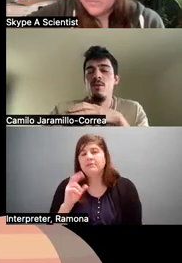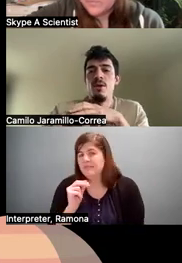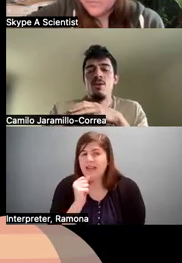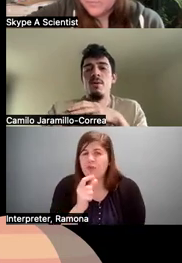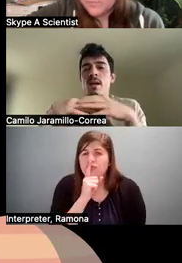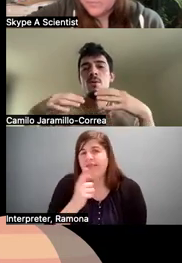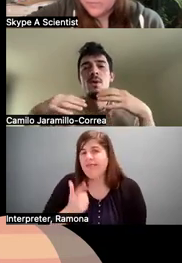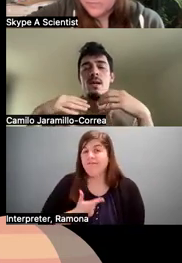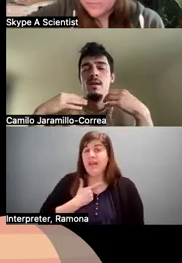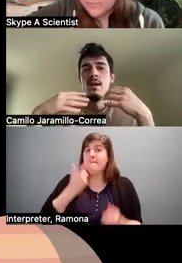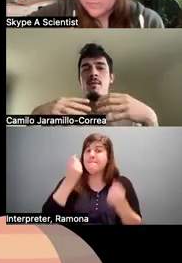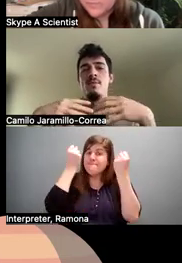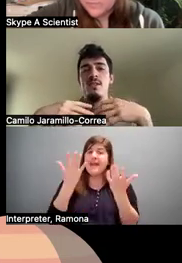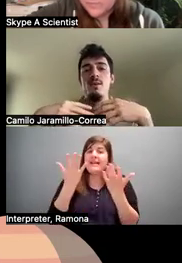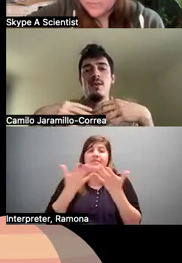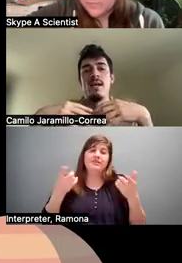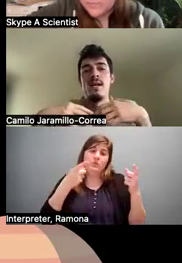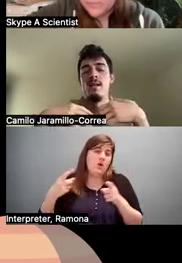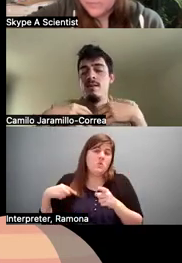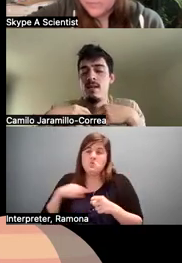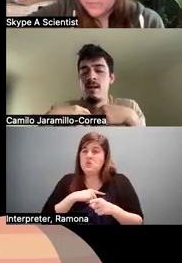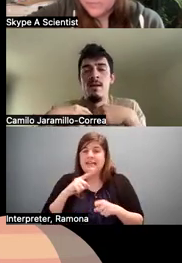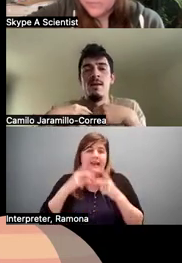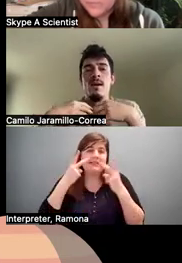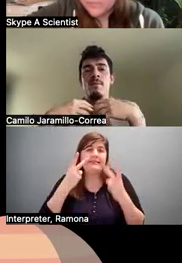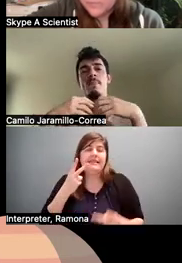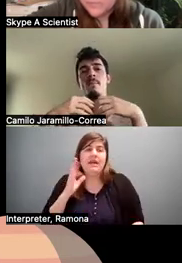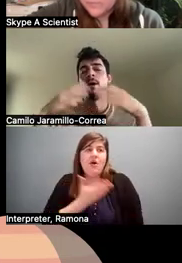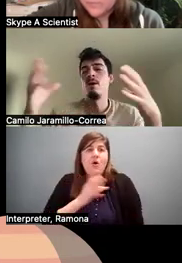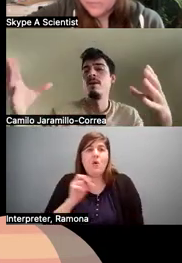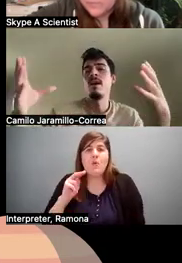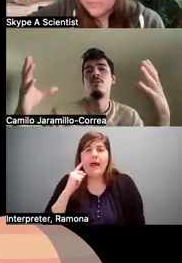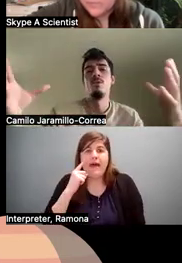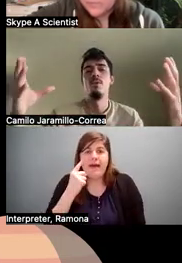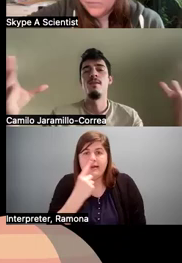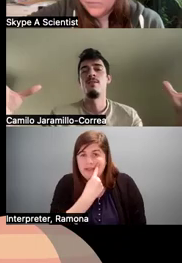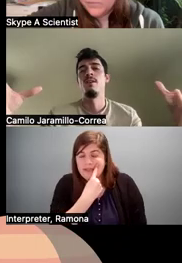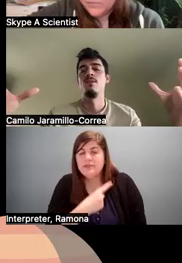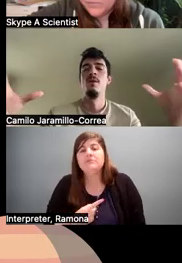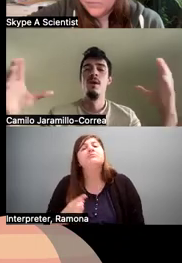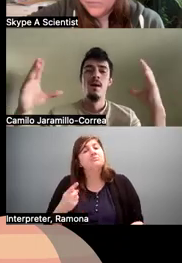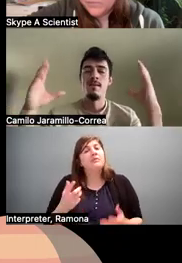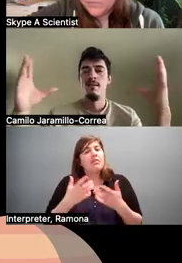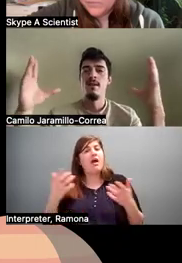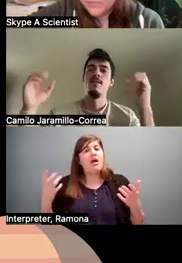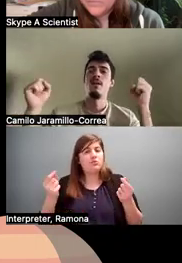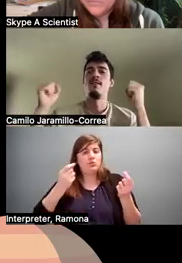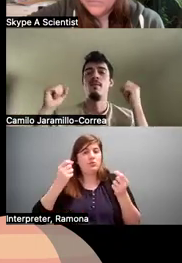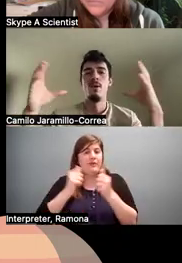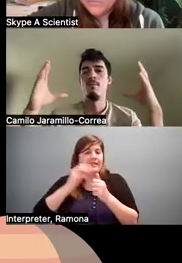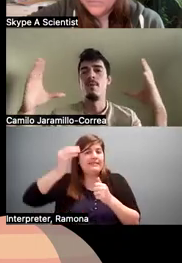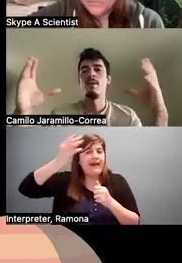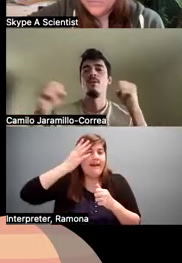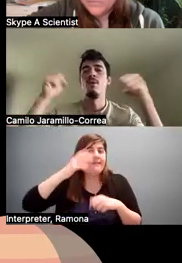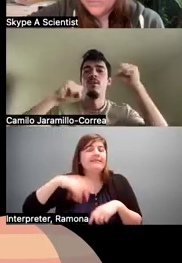of things going on that we cannot really see with our eyes. And part of it has to do with the sun. So as I said, the sun is a